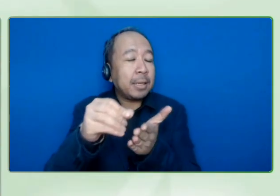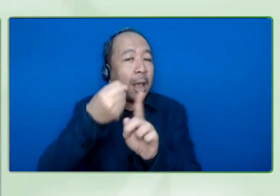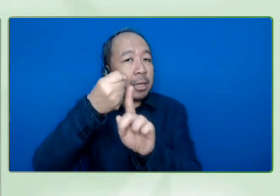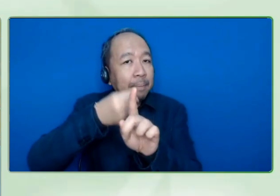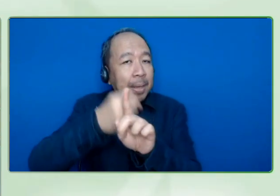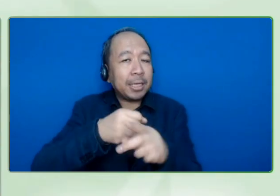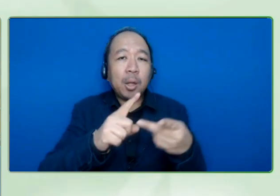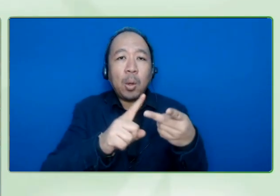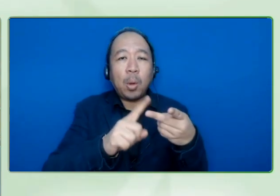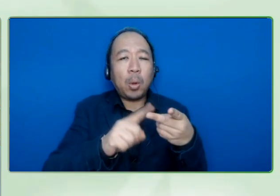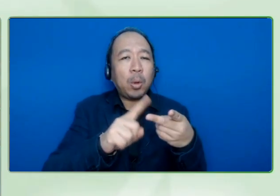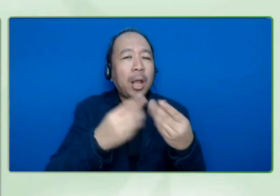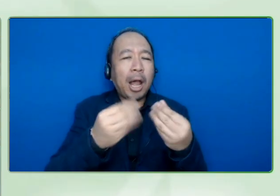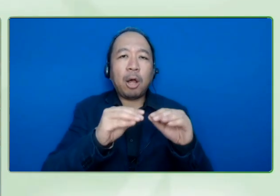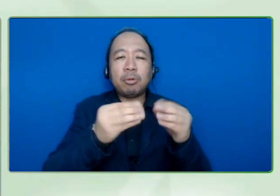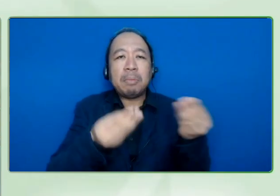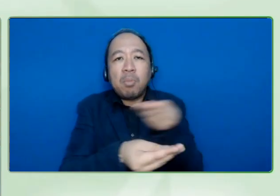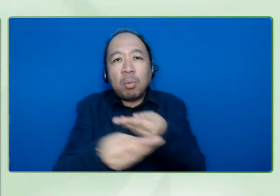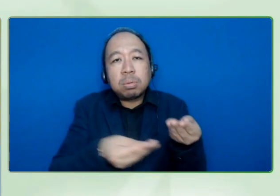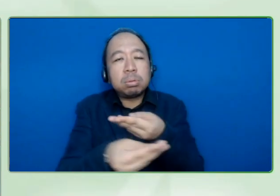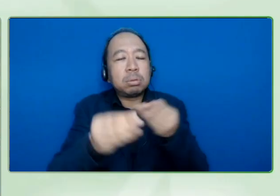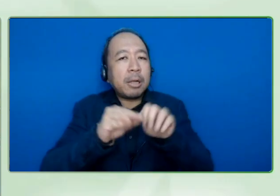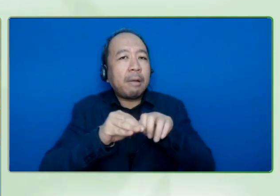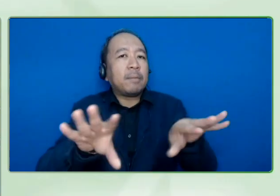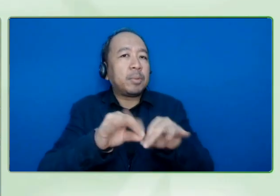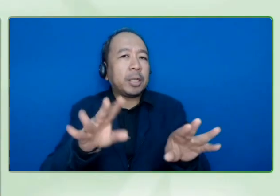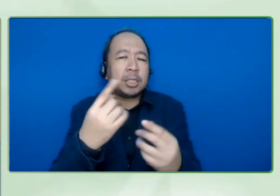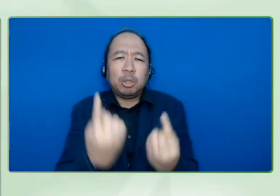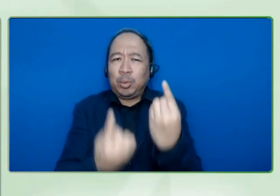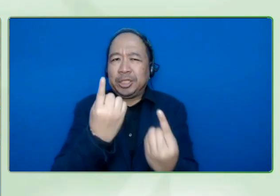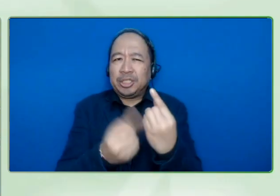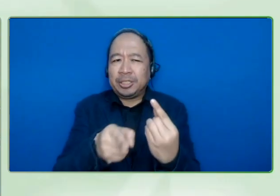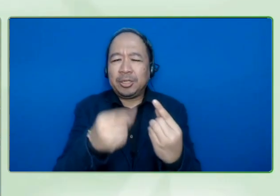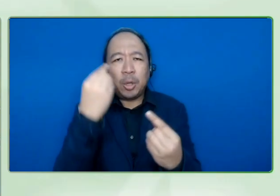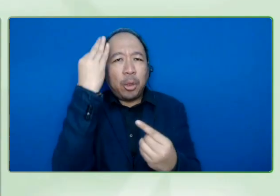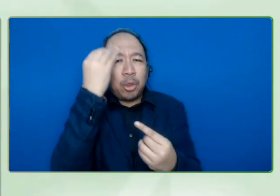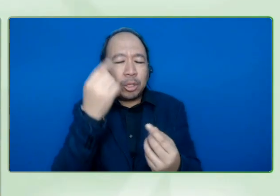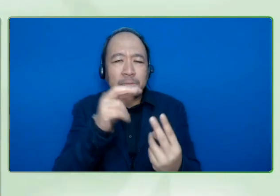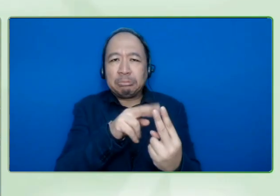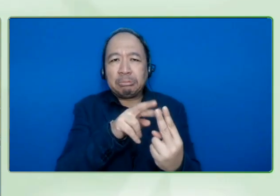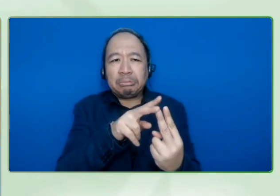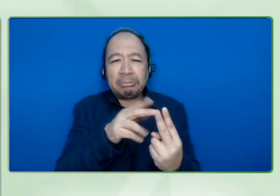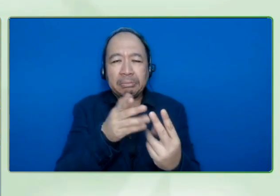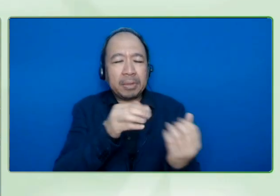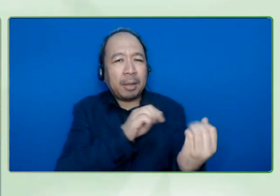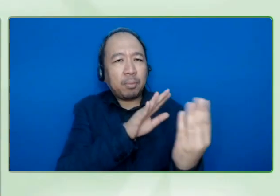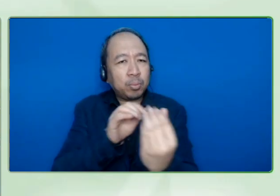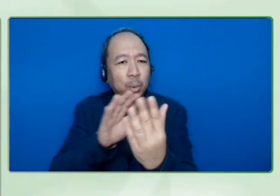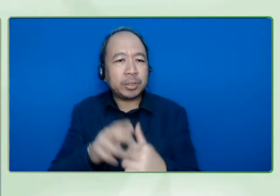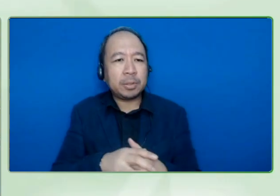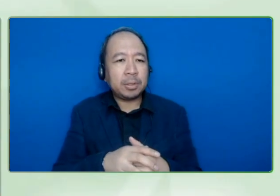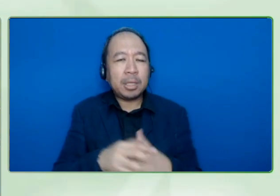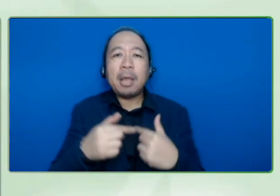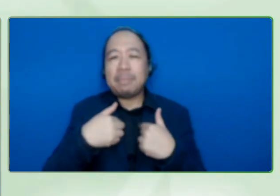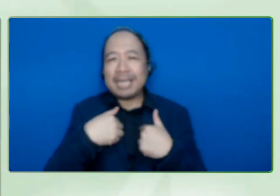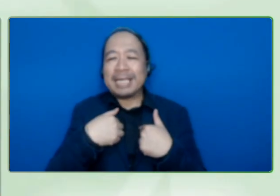getting it out there. Do you want to kick us off with kind of thoughts on either or? Well, I'm an academic with very,